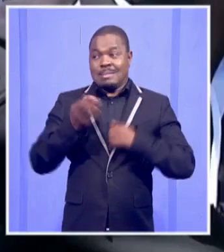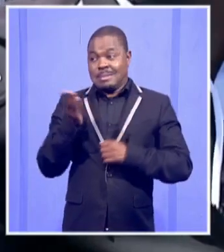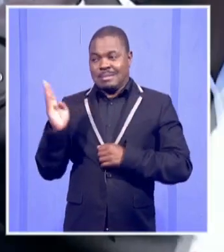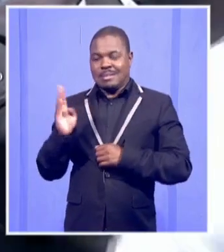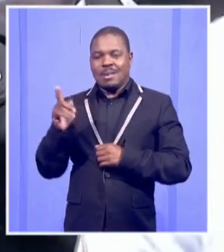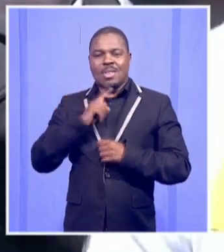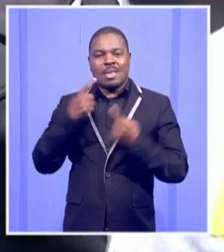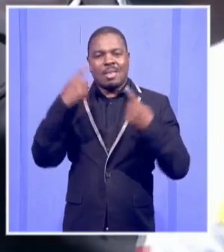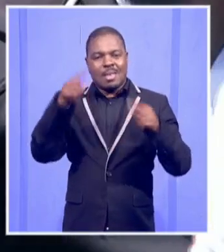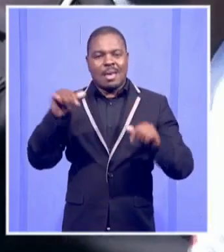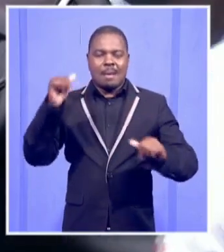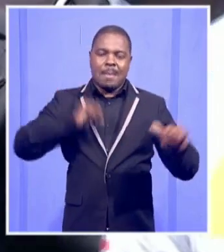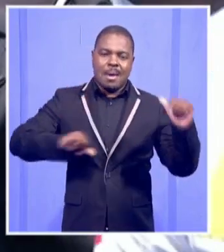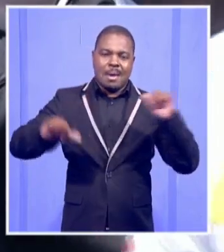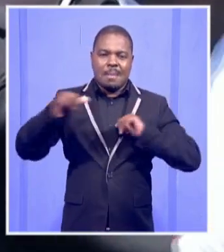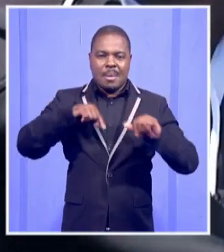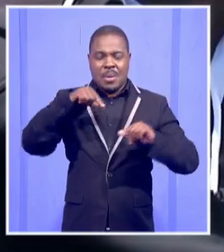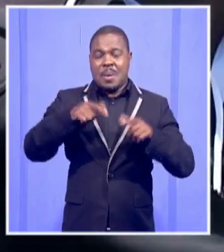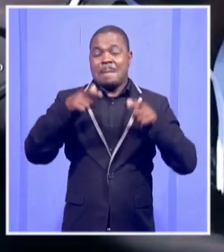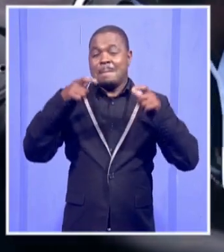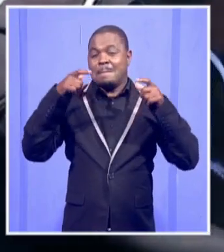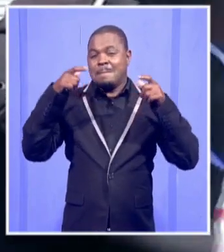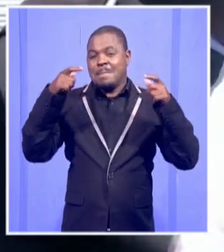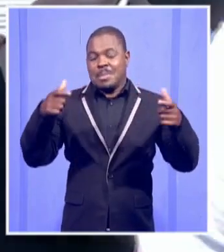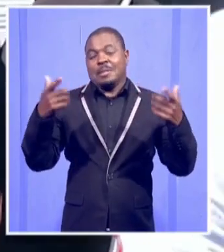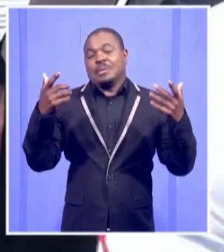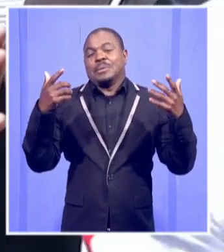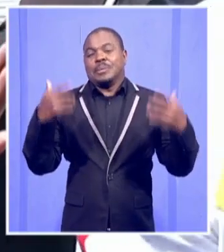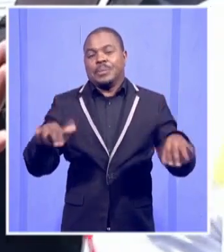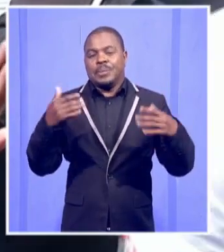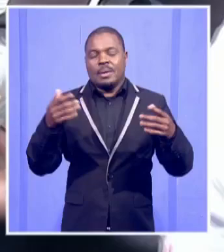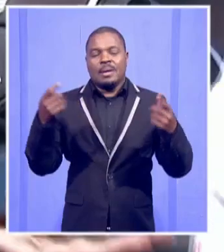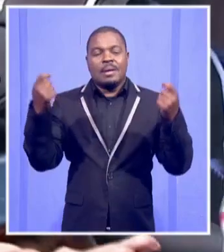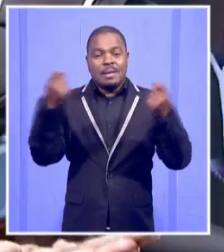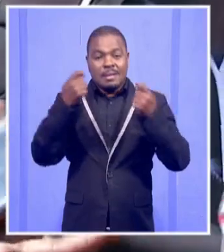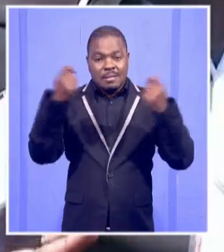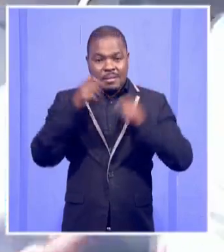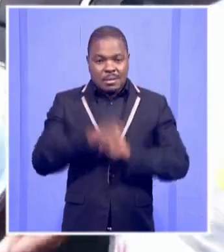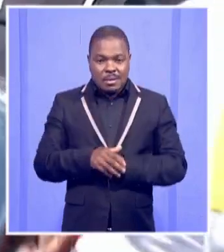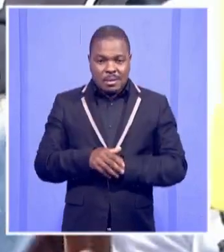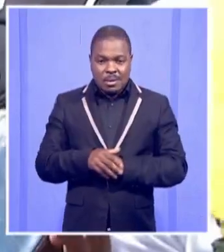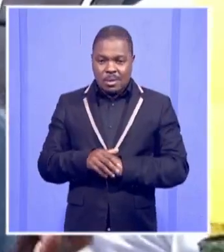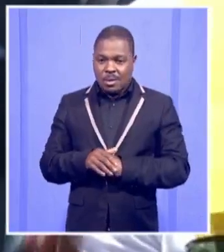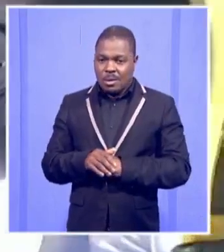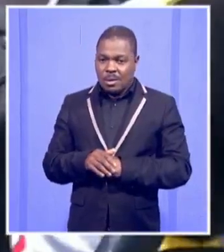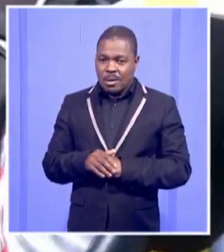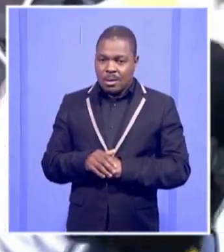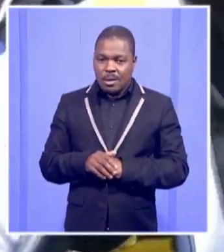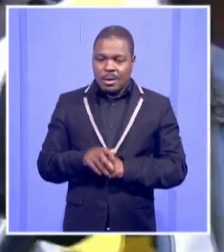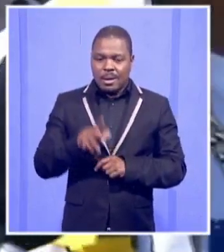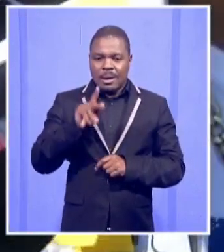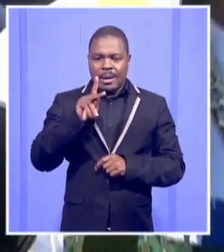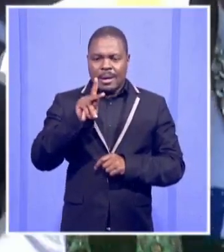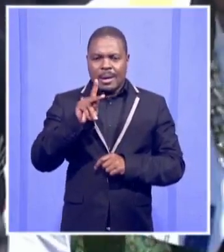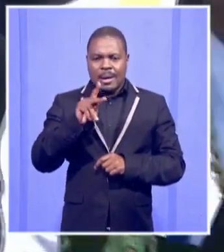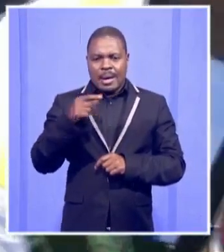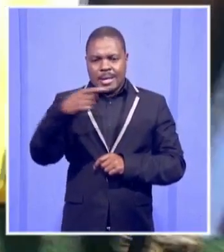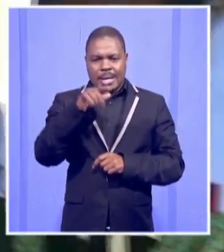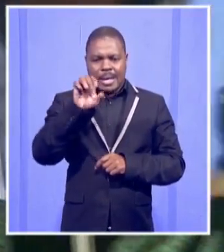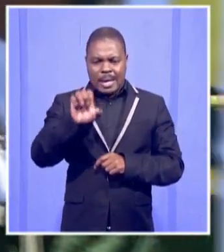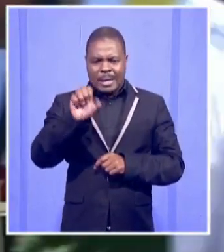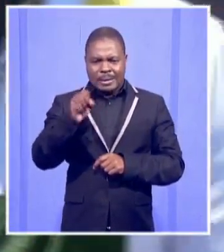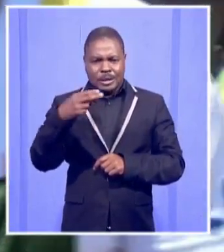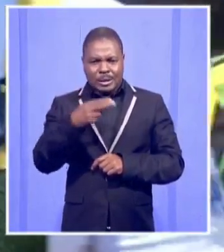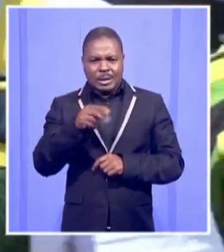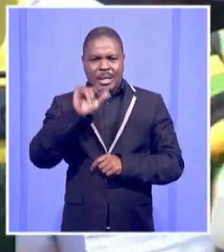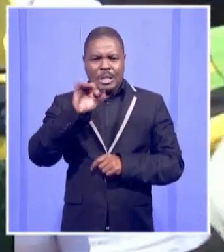be performing at this auspicious occasion, they call it. We have Lido. Lido. Yes. Can you tell us where